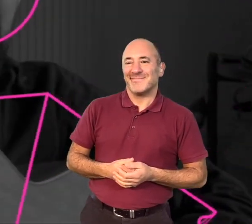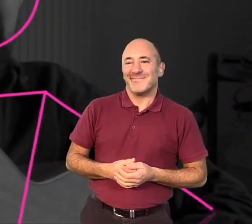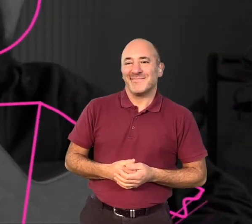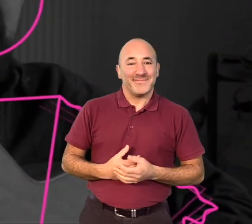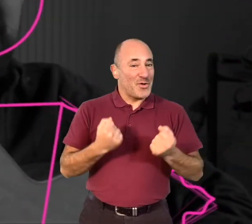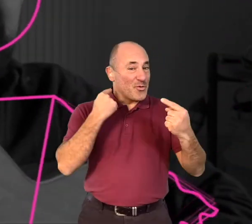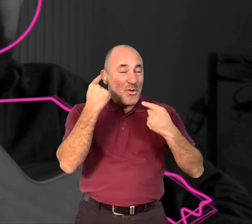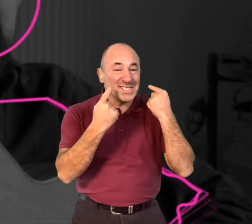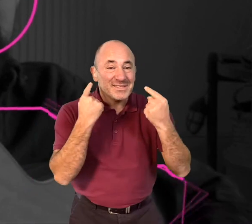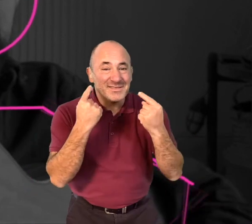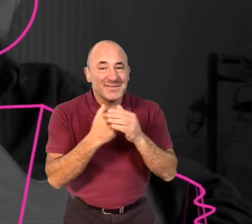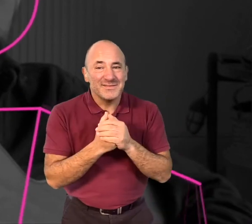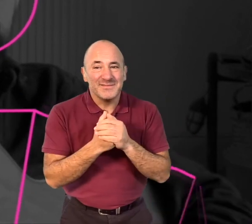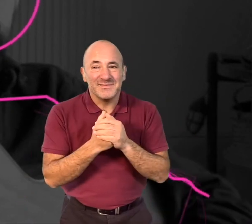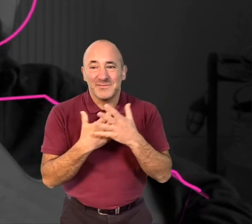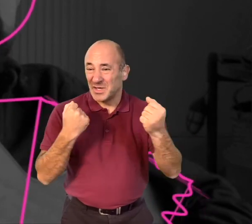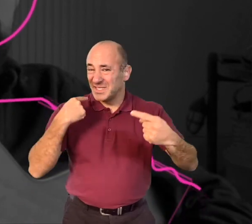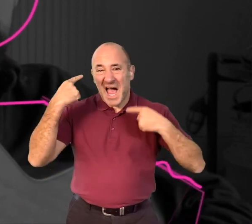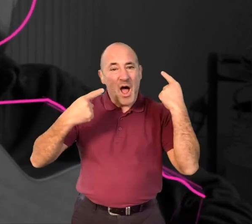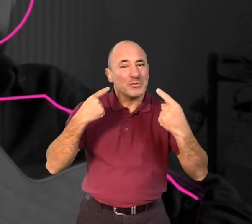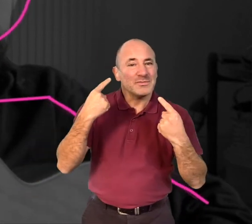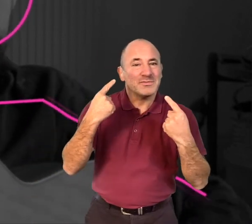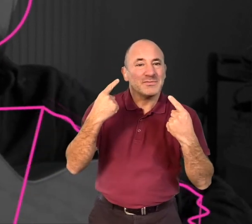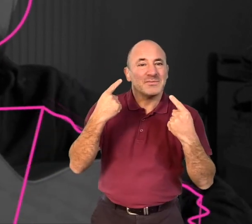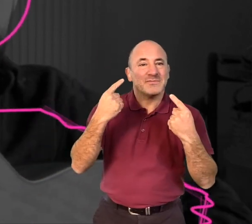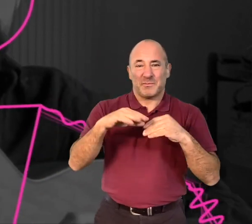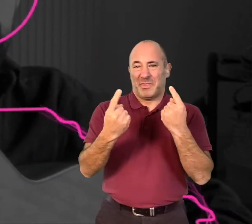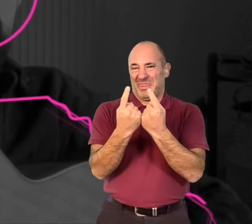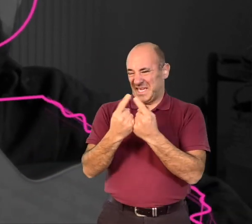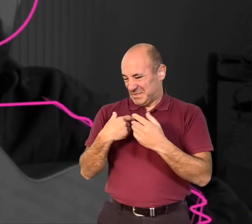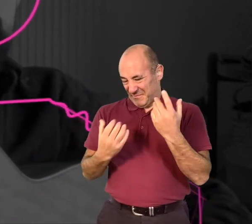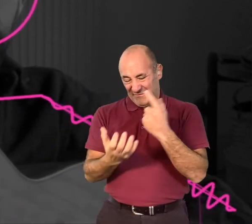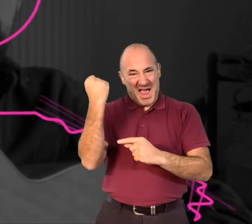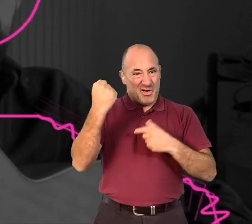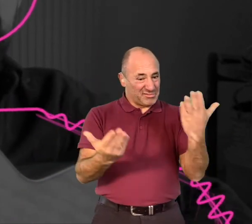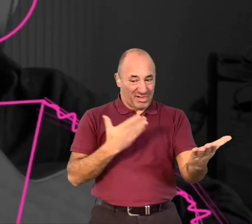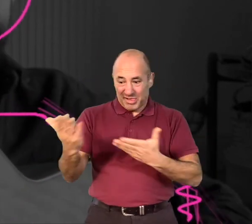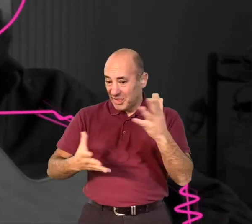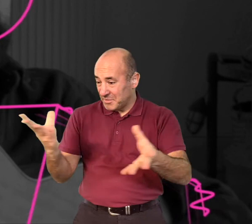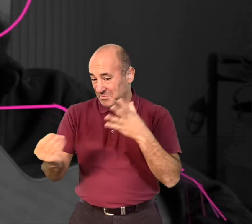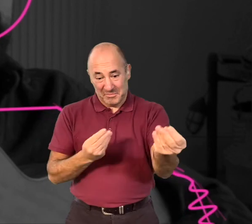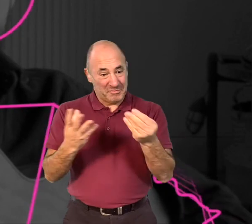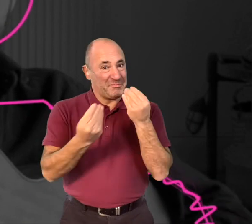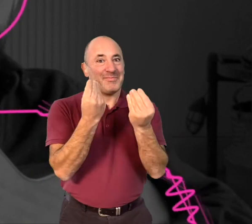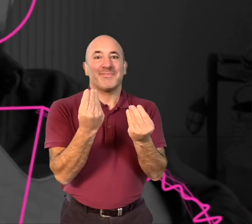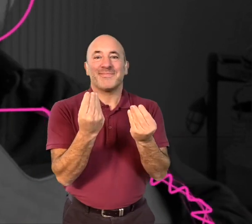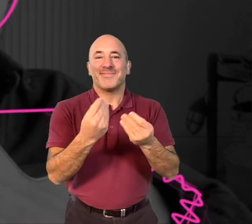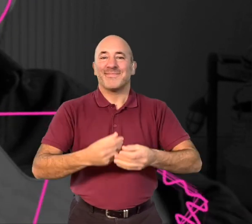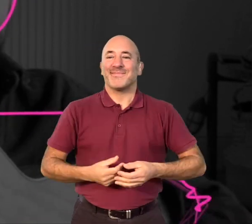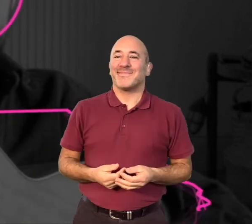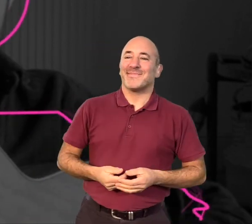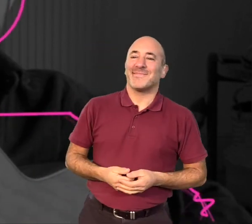We've got noises, we've got sounds from the things that we found lying